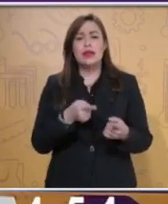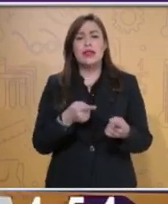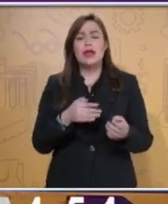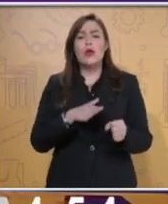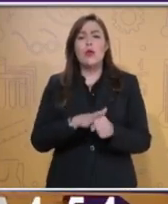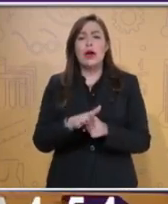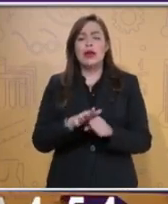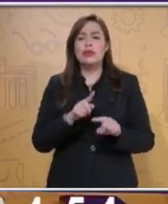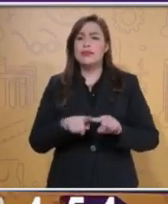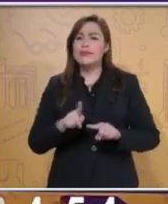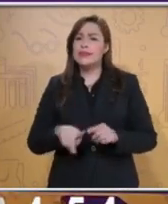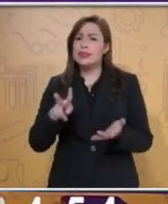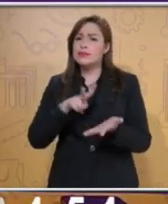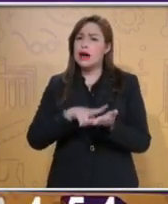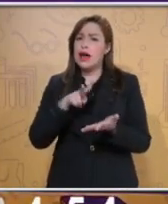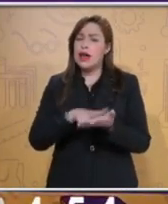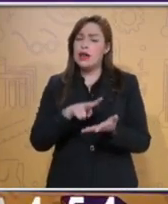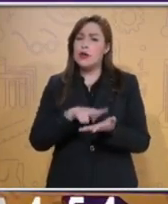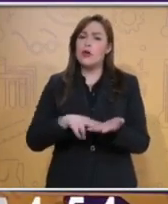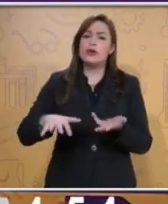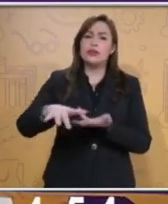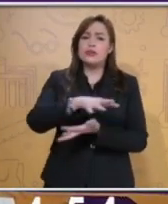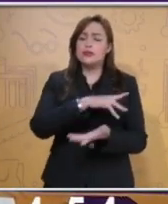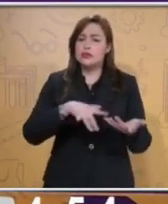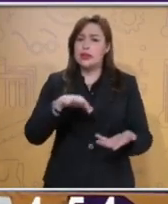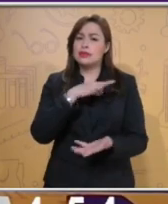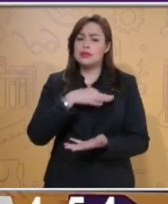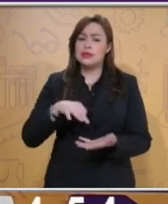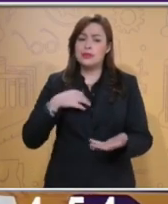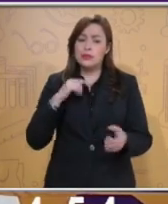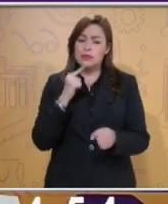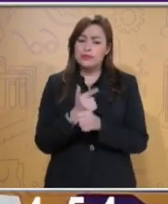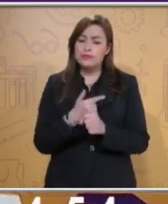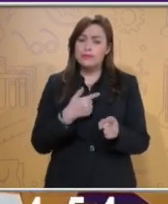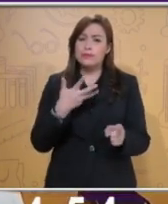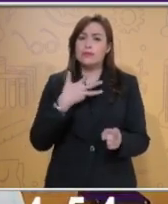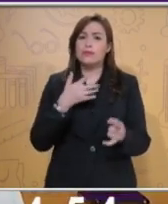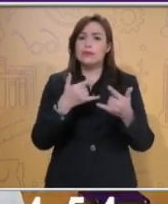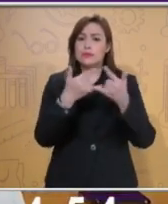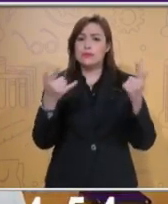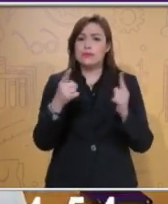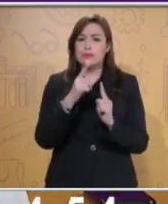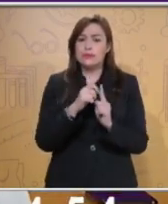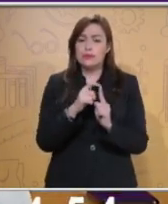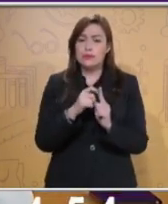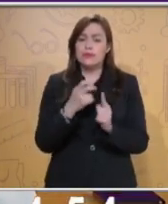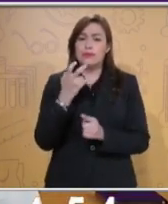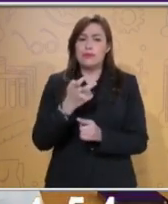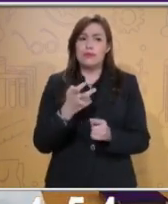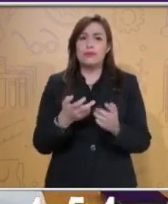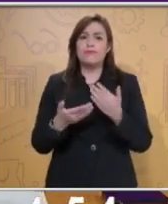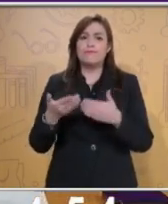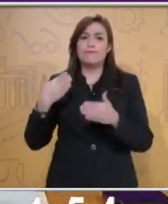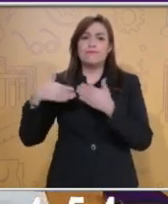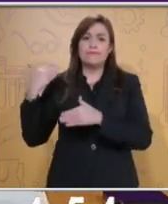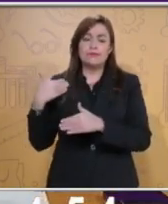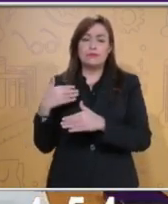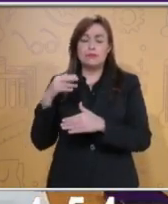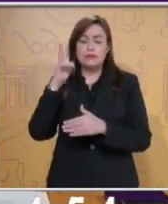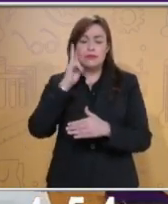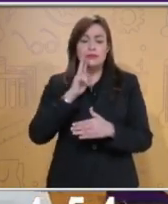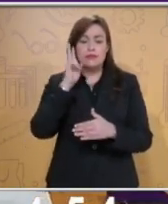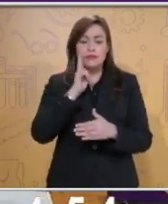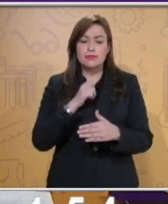Pay attention because this is very important today and in the last class for tomorrow we are going to be talking about the social values in the comic